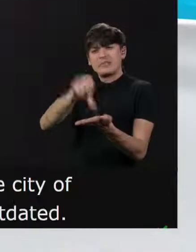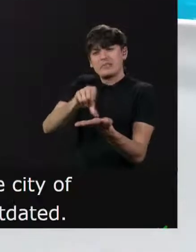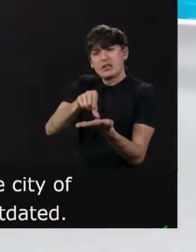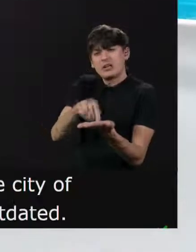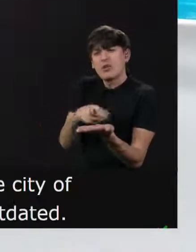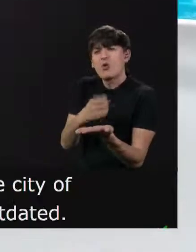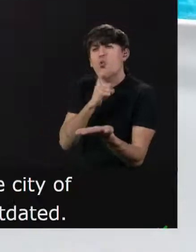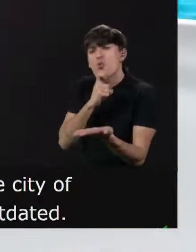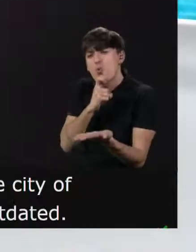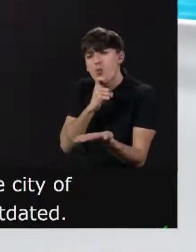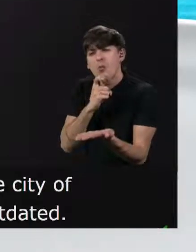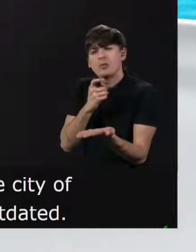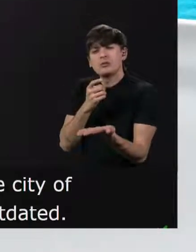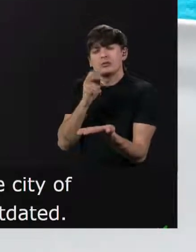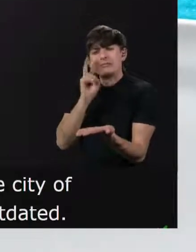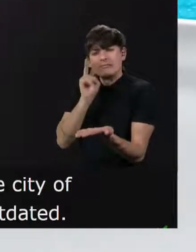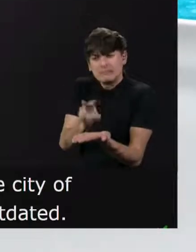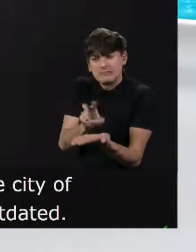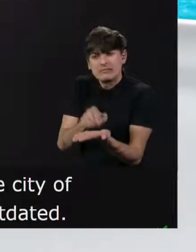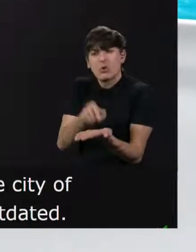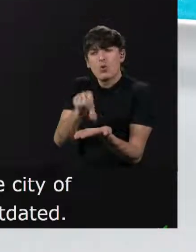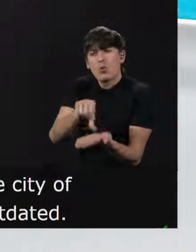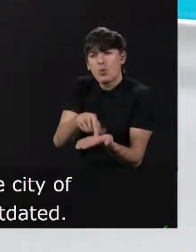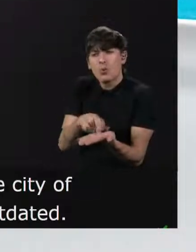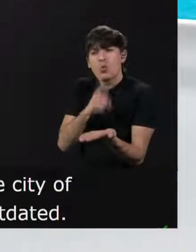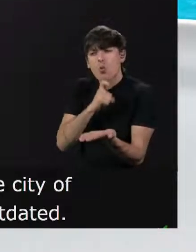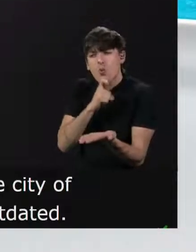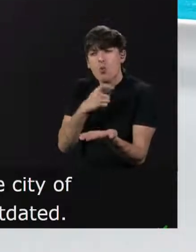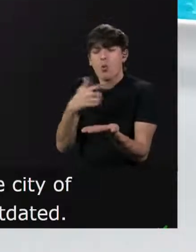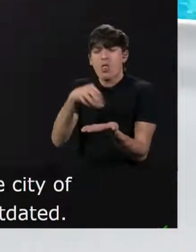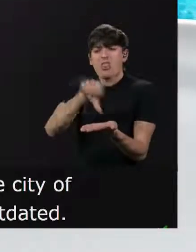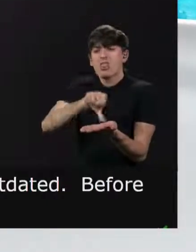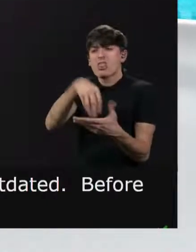Before we start thinking about new cities,